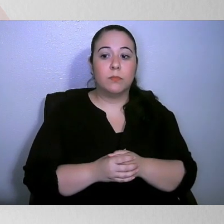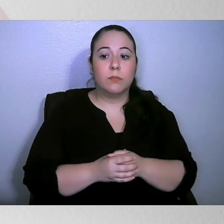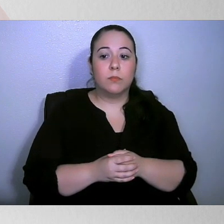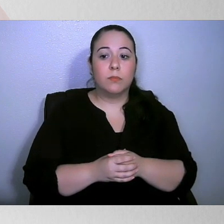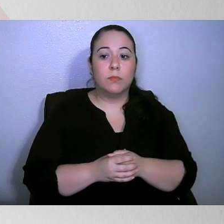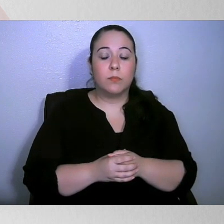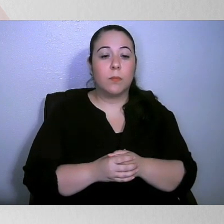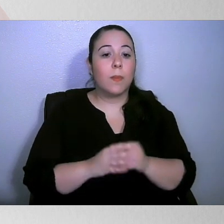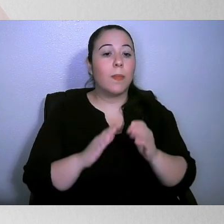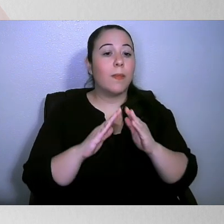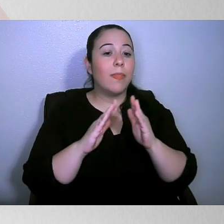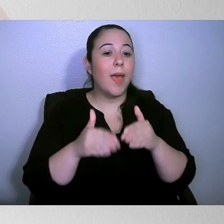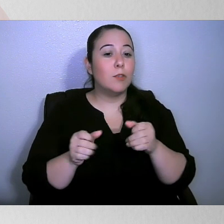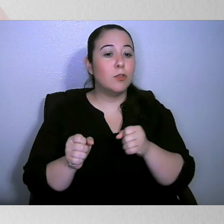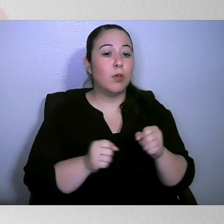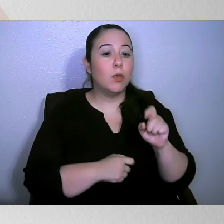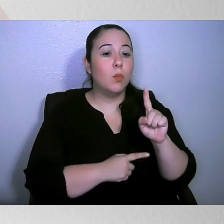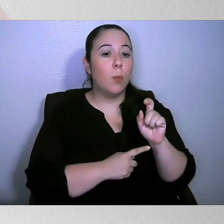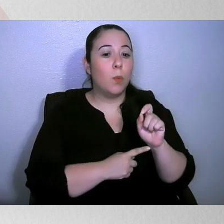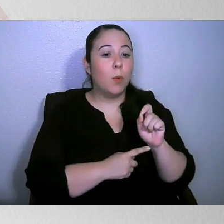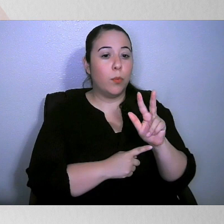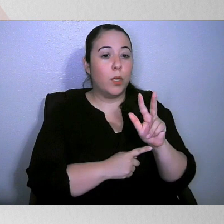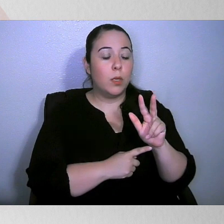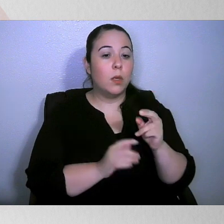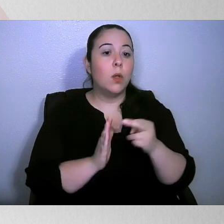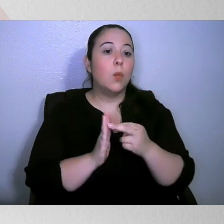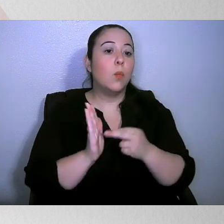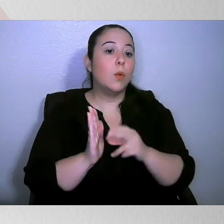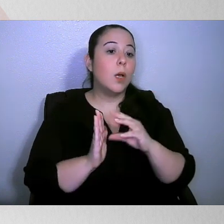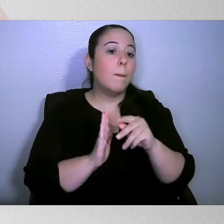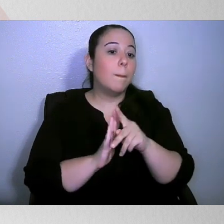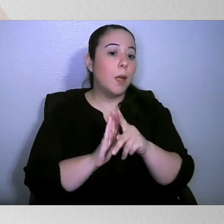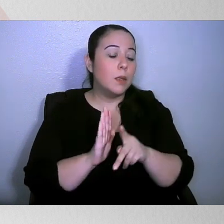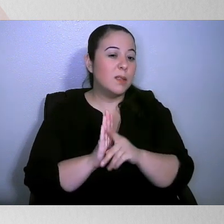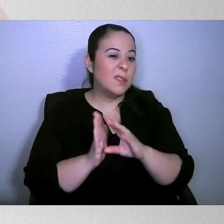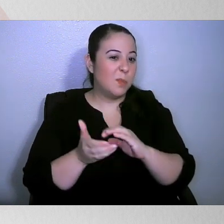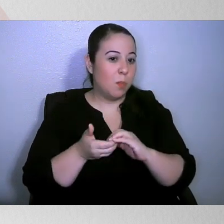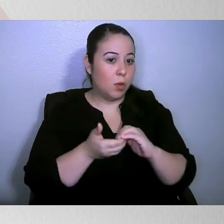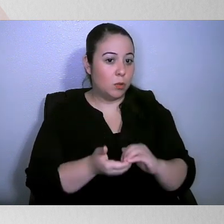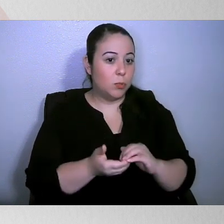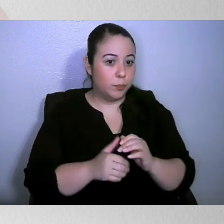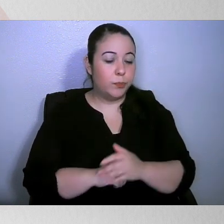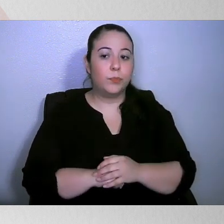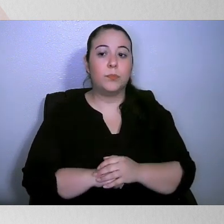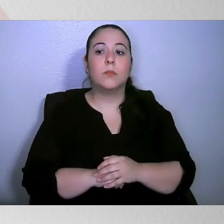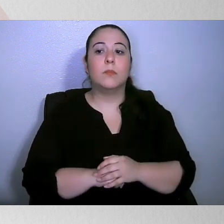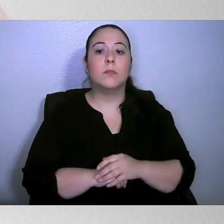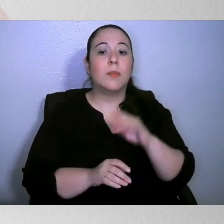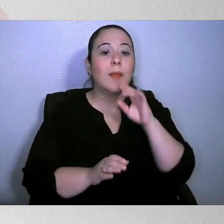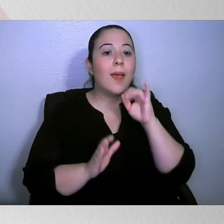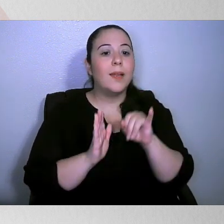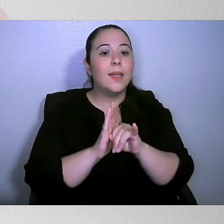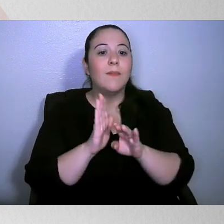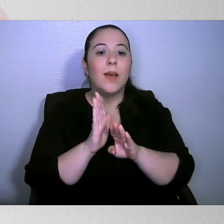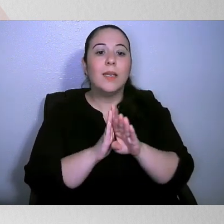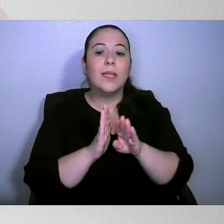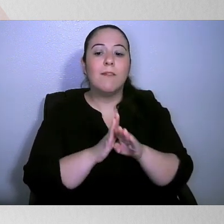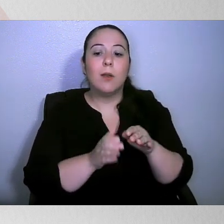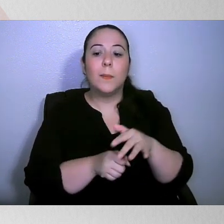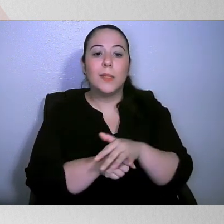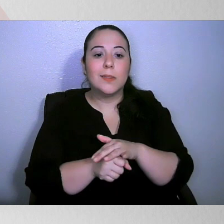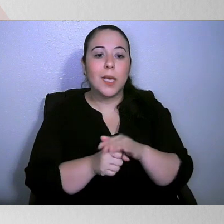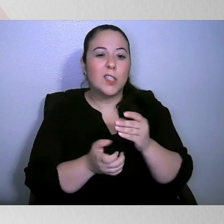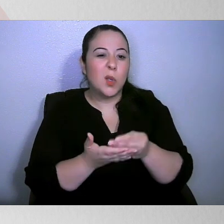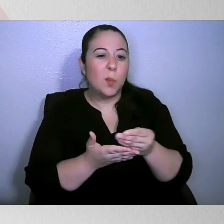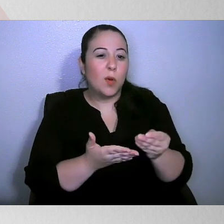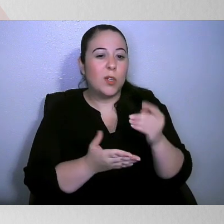Housing Strategy 1.3: Regulatory and Policy and Partnerships. Identify development sites to purchase for future